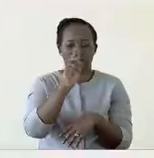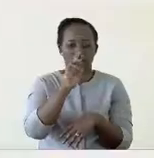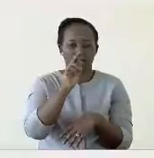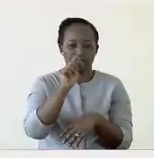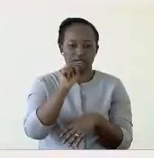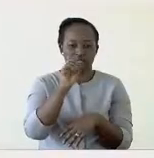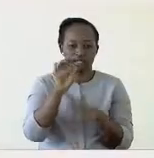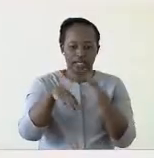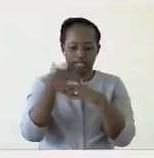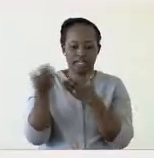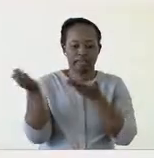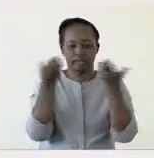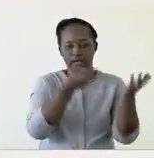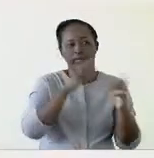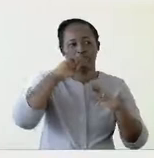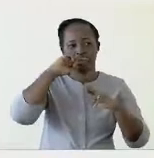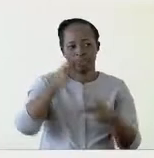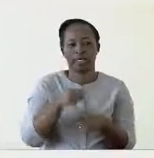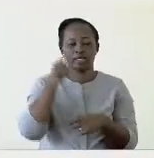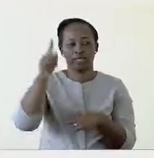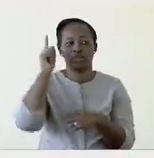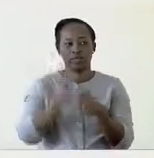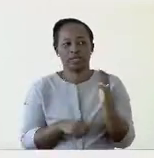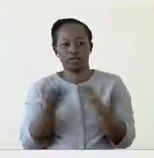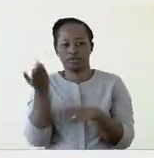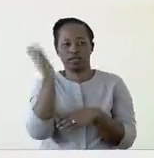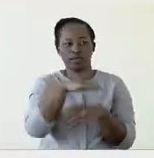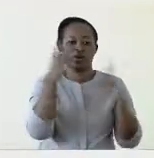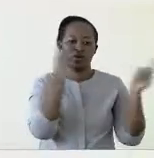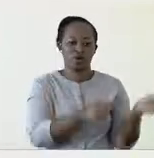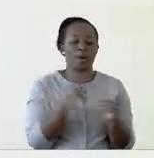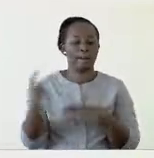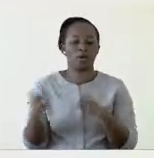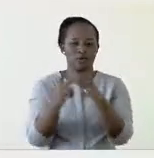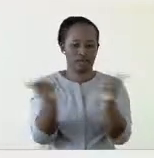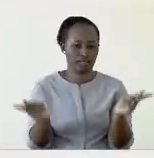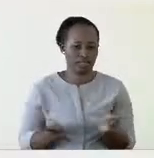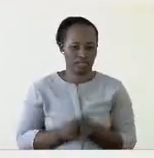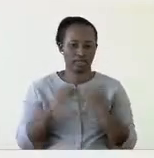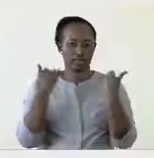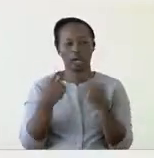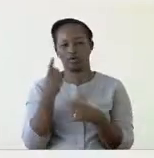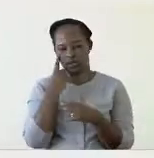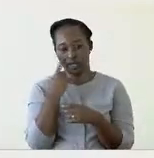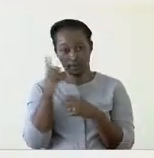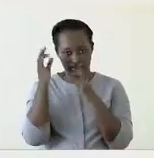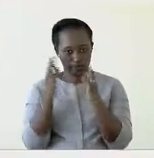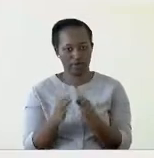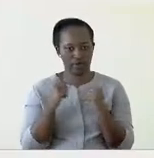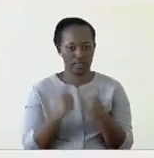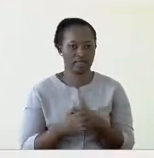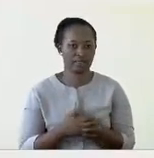response. So that one will bring what you call it, brings back the normal state. So let's go through these things. We have,